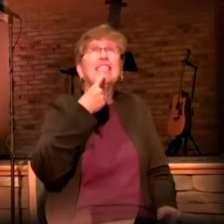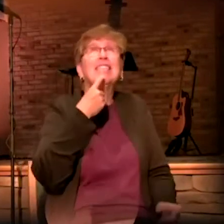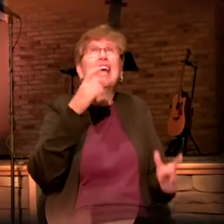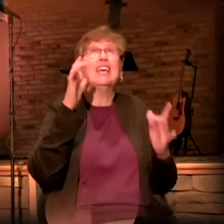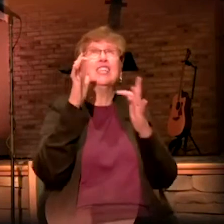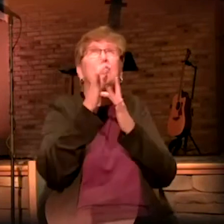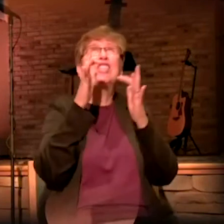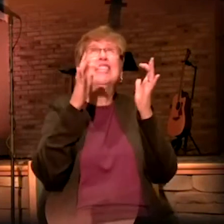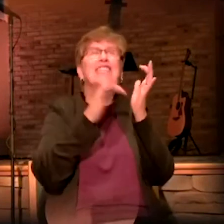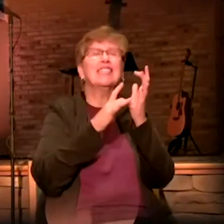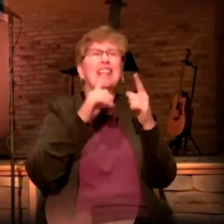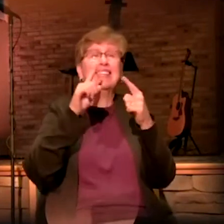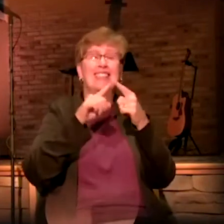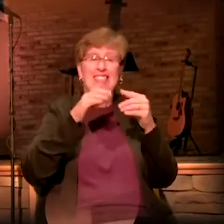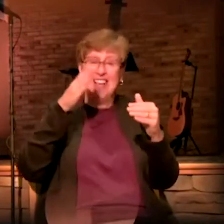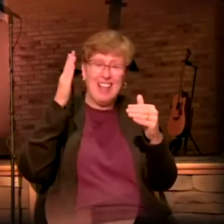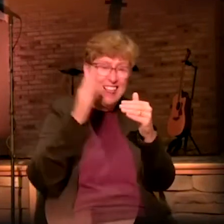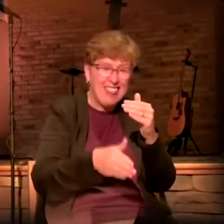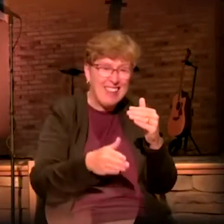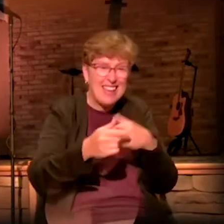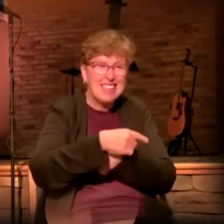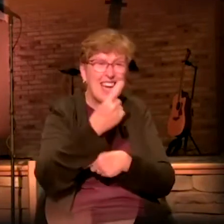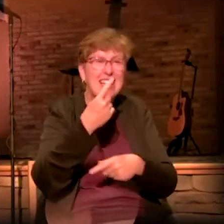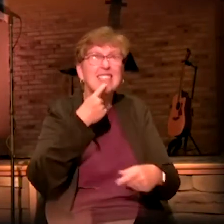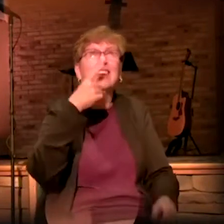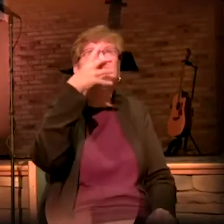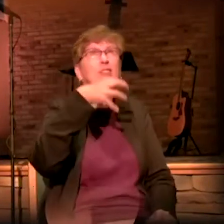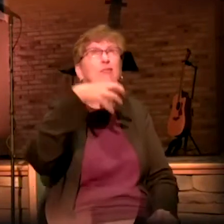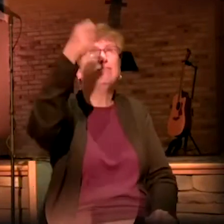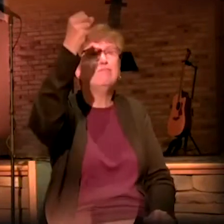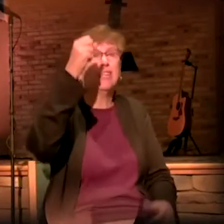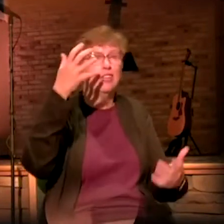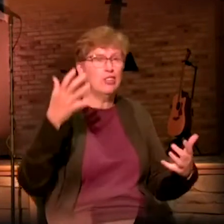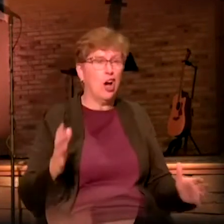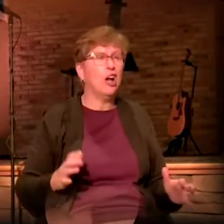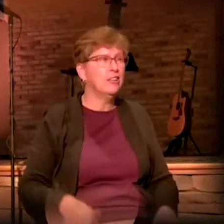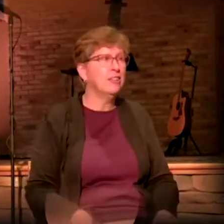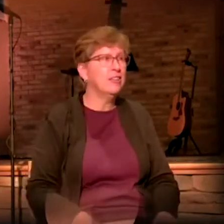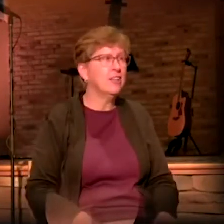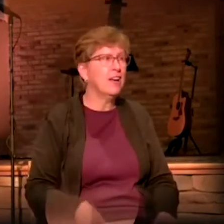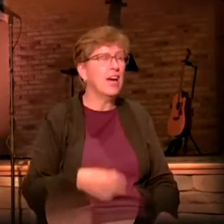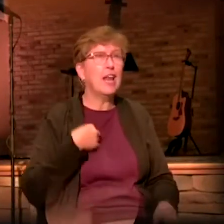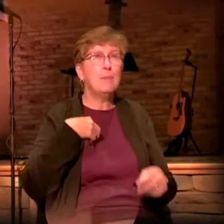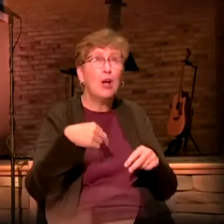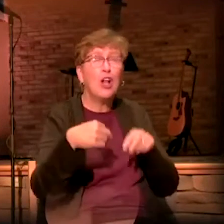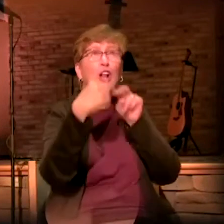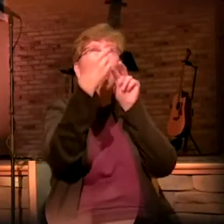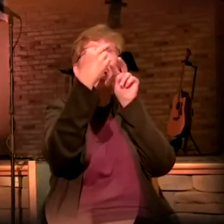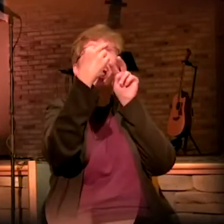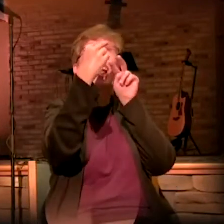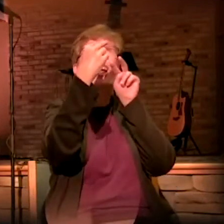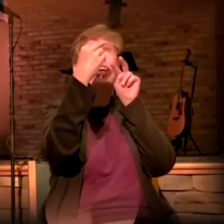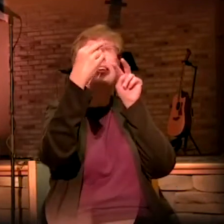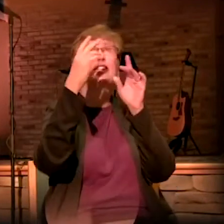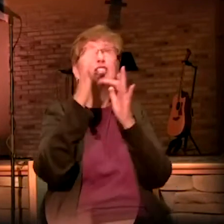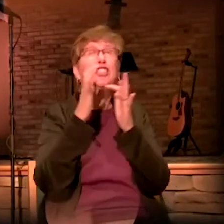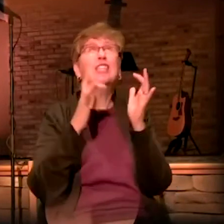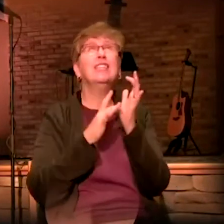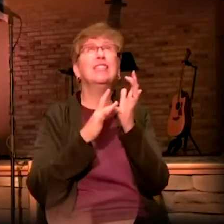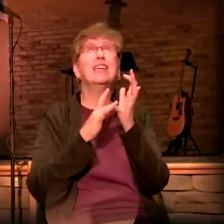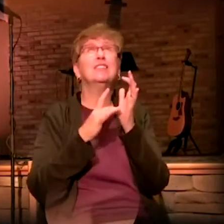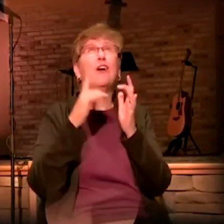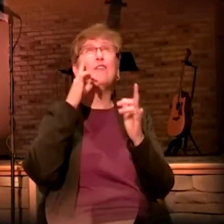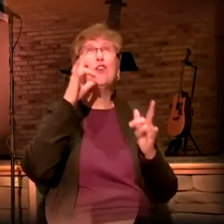Jesus until that day he says, you're done. And then I'm going to look at him and I'm going to say Jesus